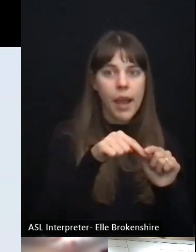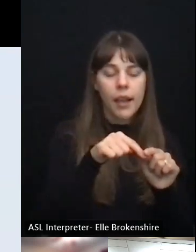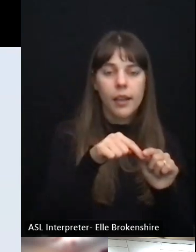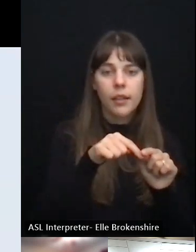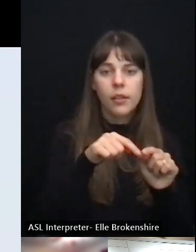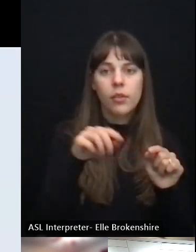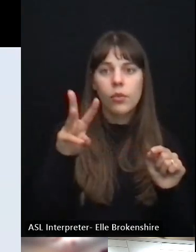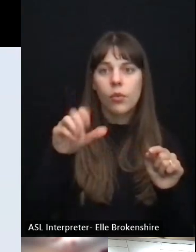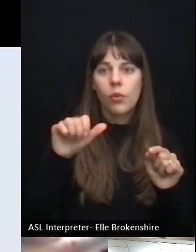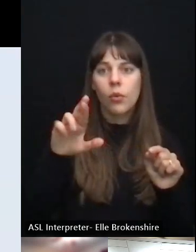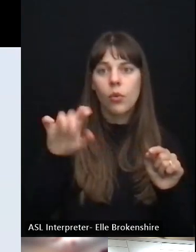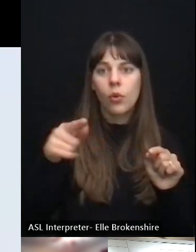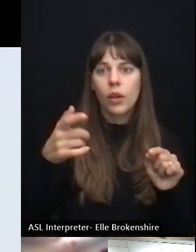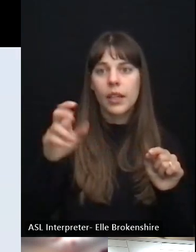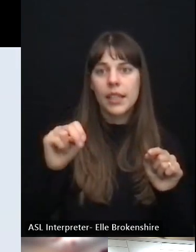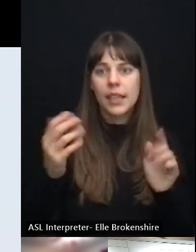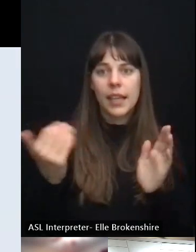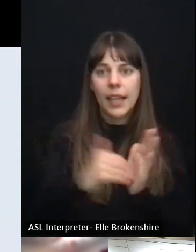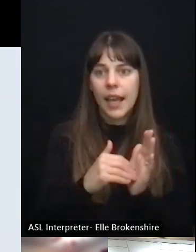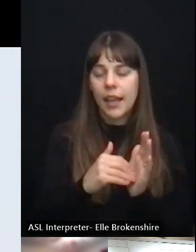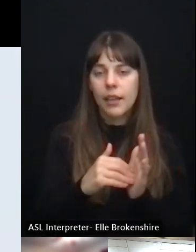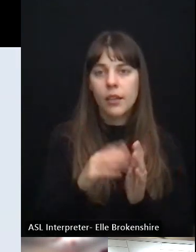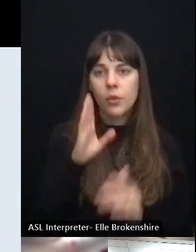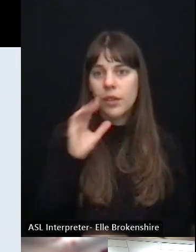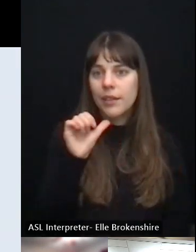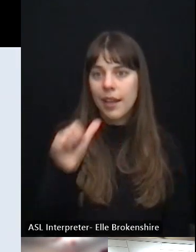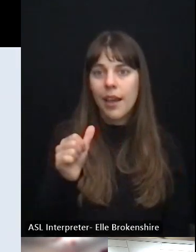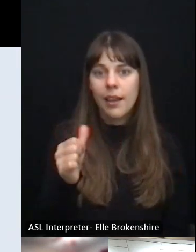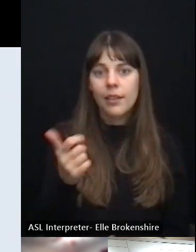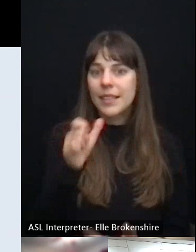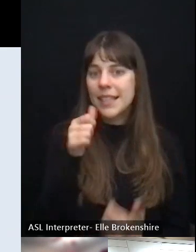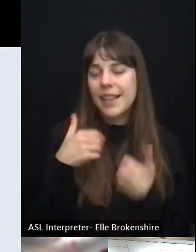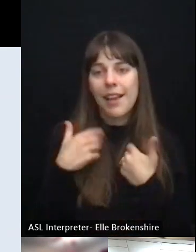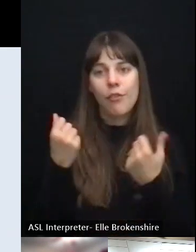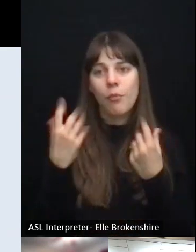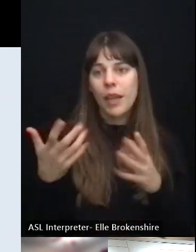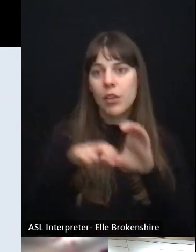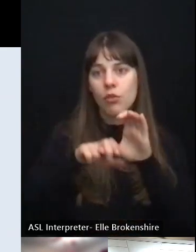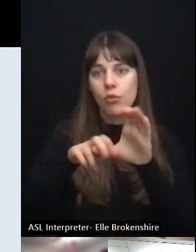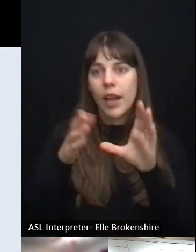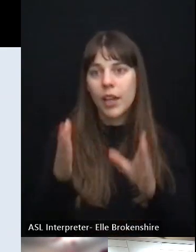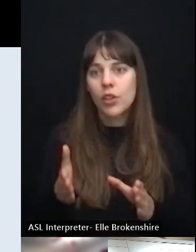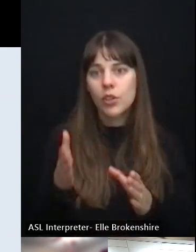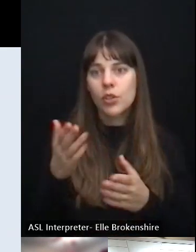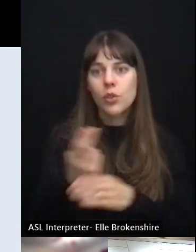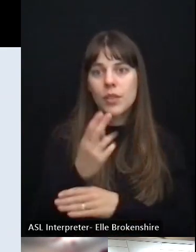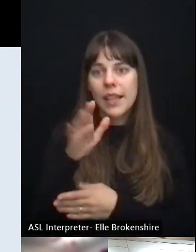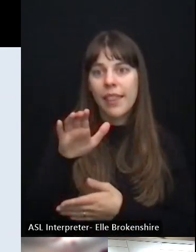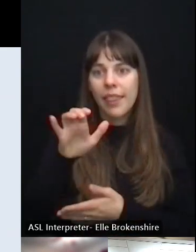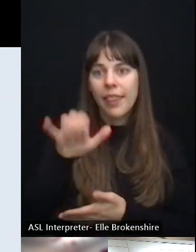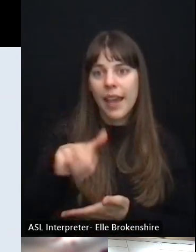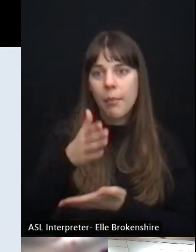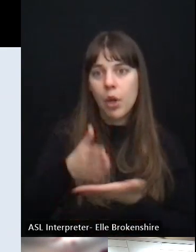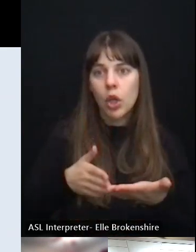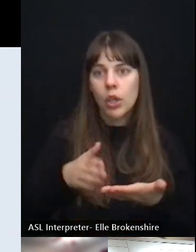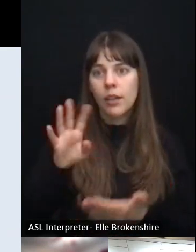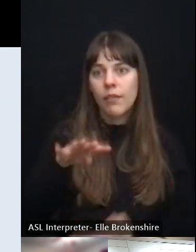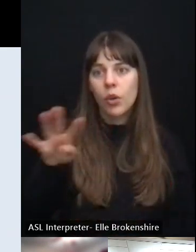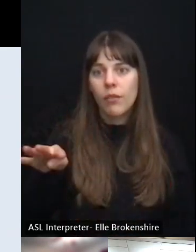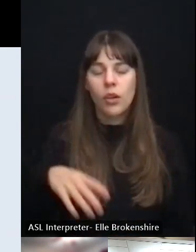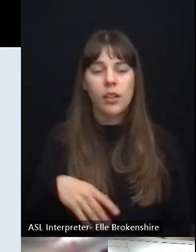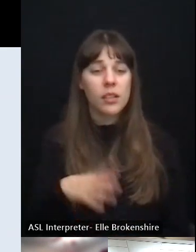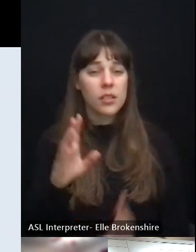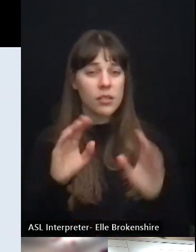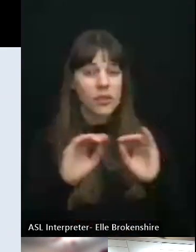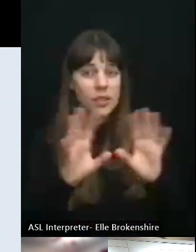Warrington again. We didn't Okay, have so very many riders using that portion of the 44. Okay, so basically the South Hills Junction